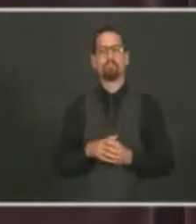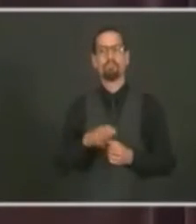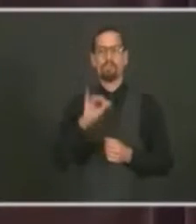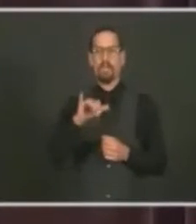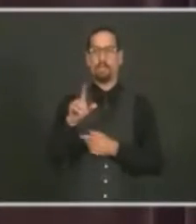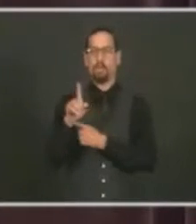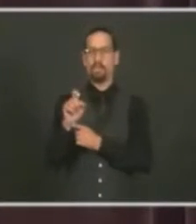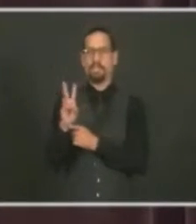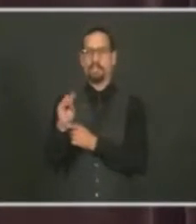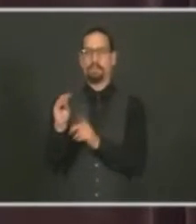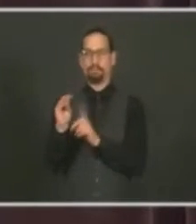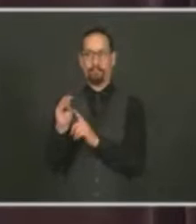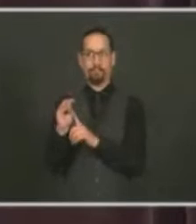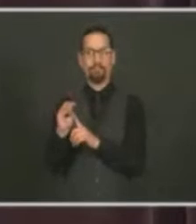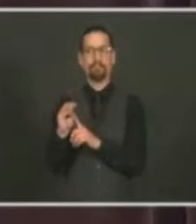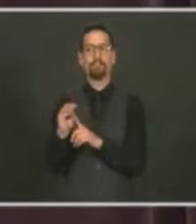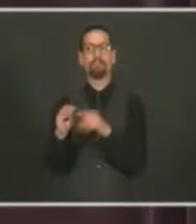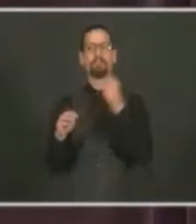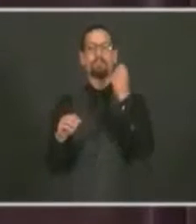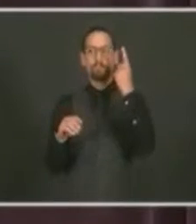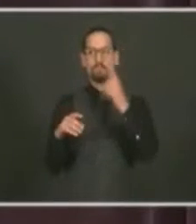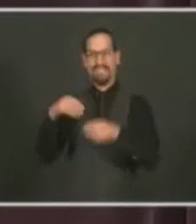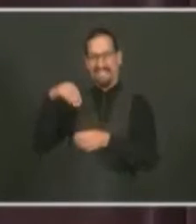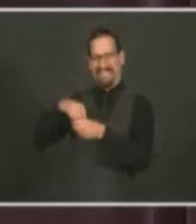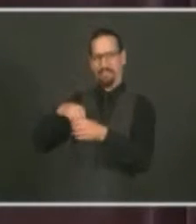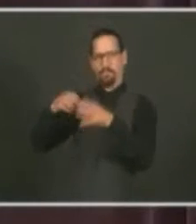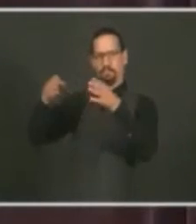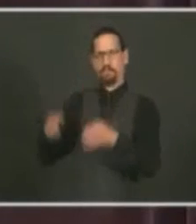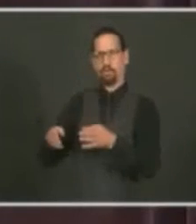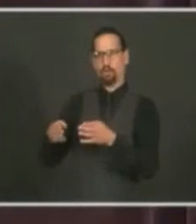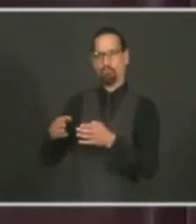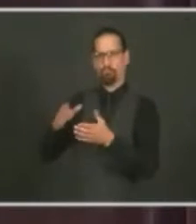in the in-person learning community, we have